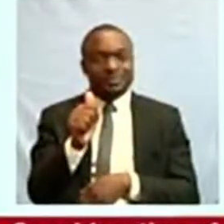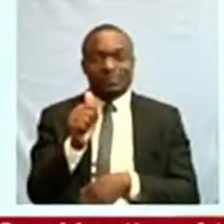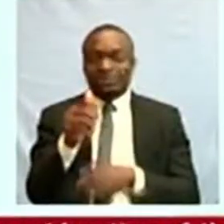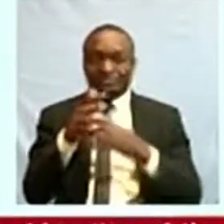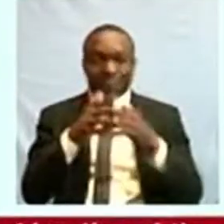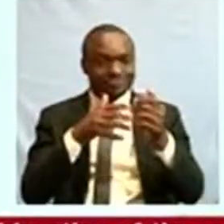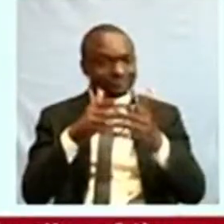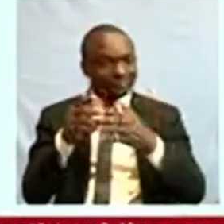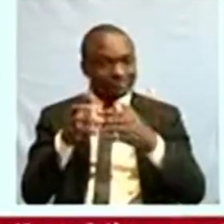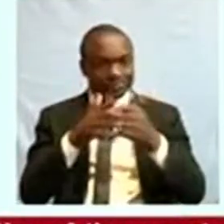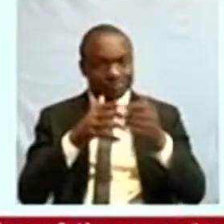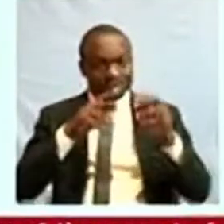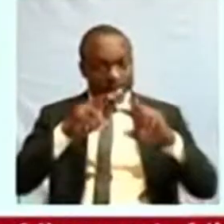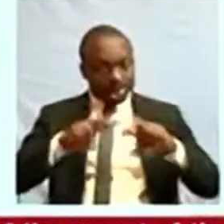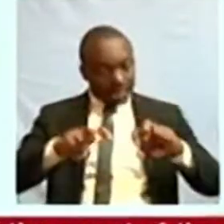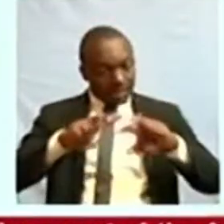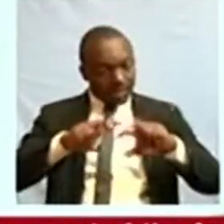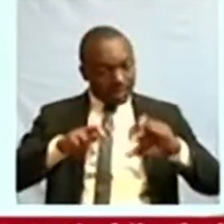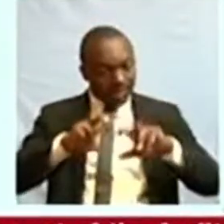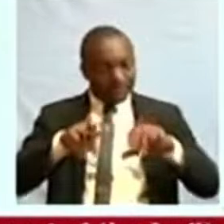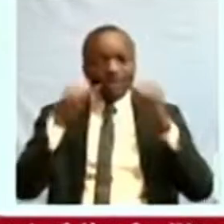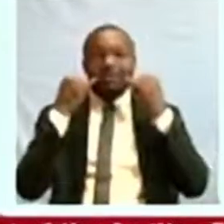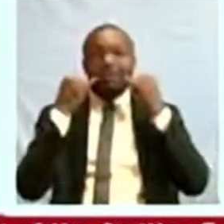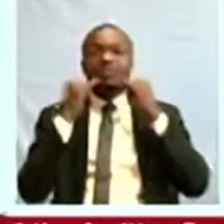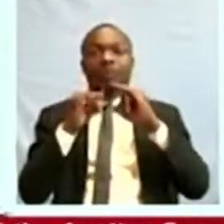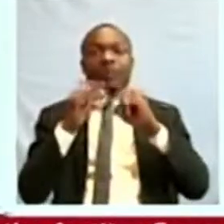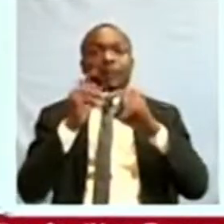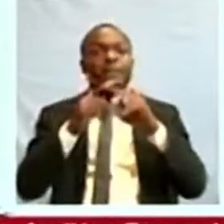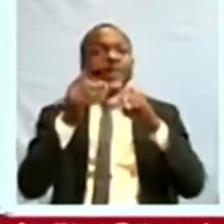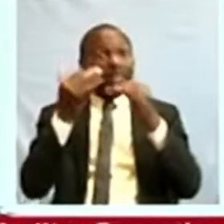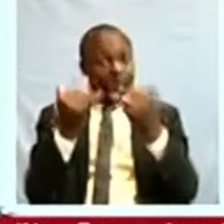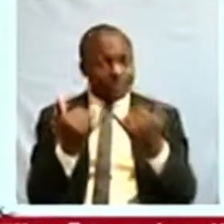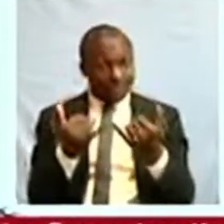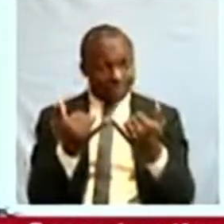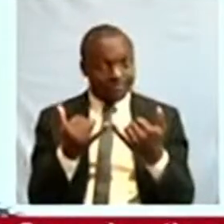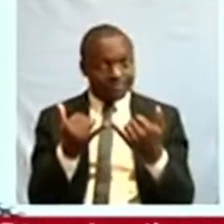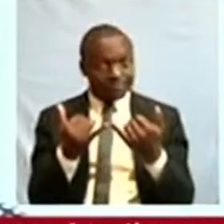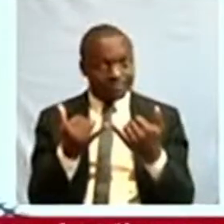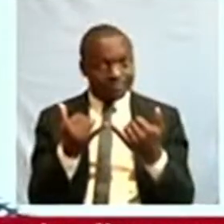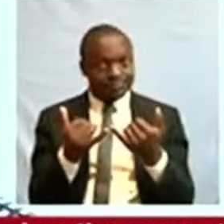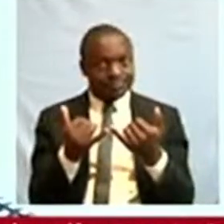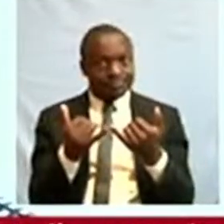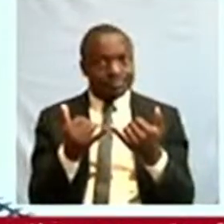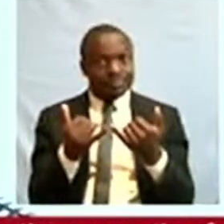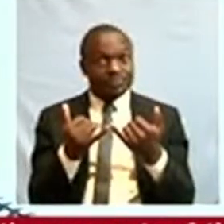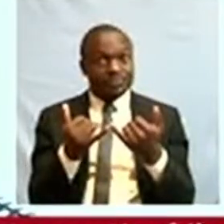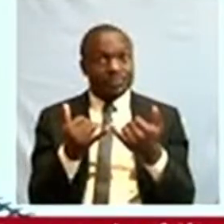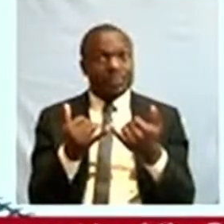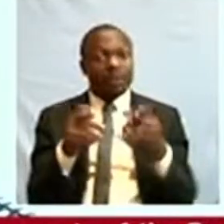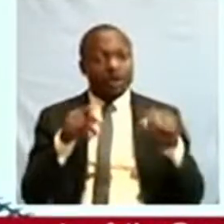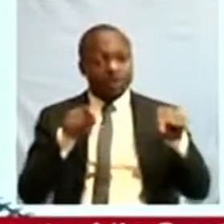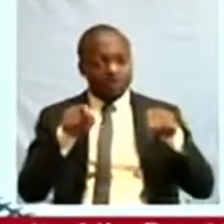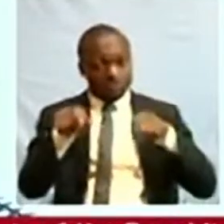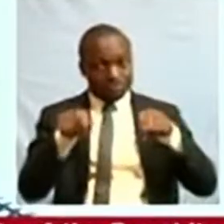easy to verify the information. But now we are actually running